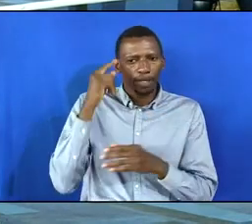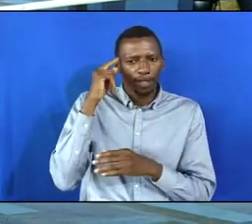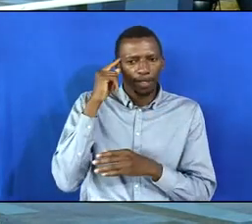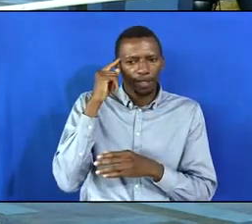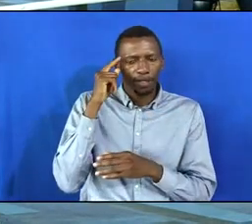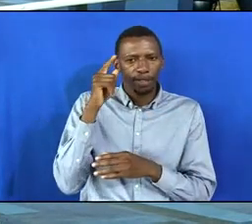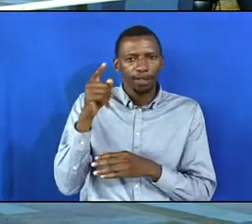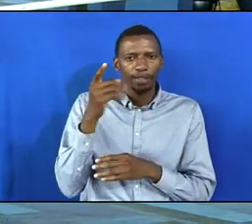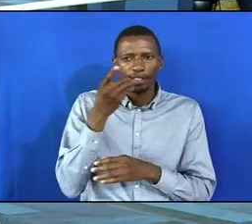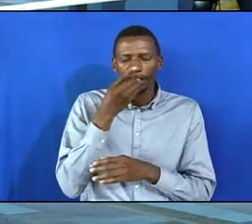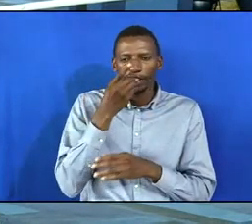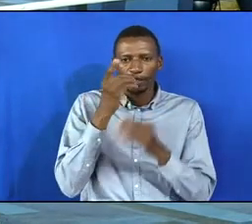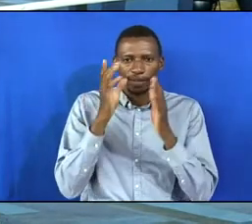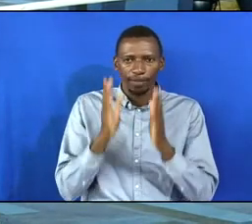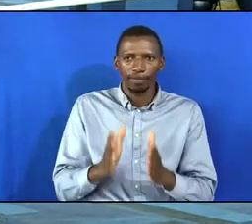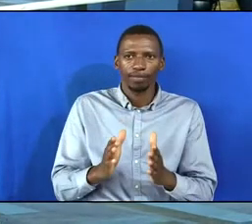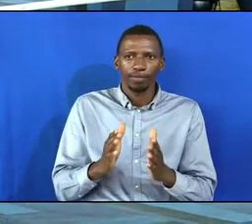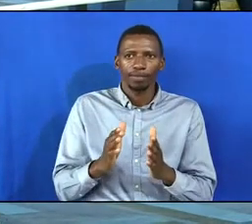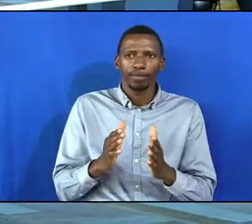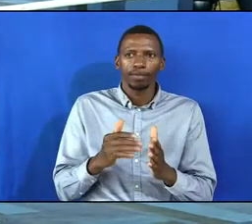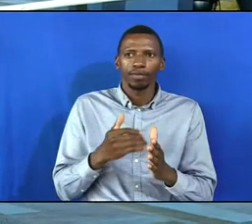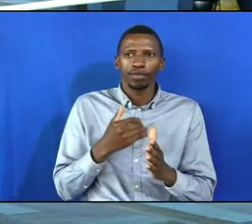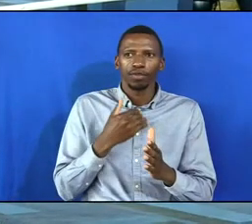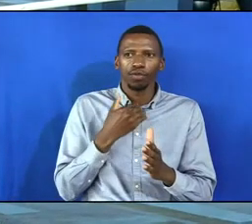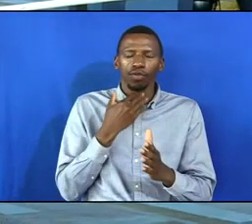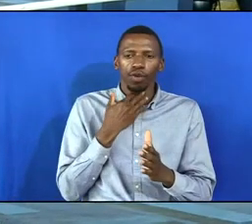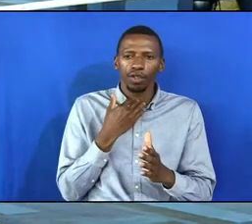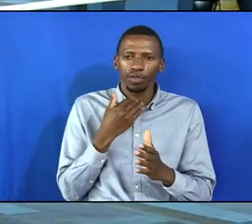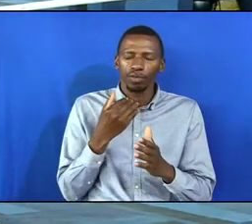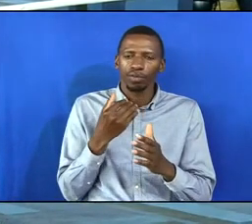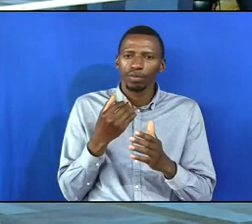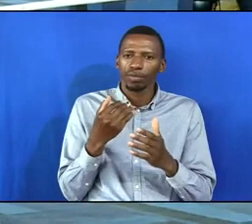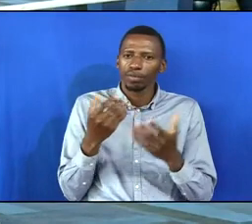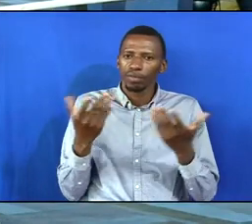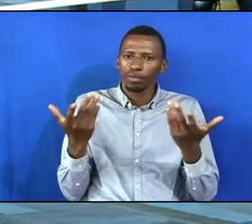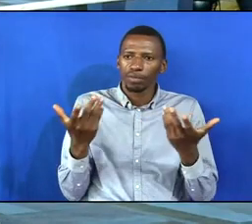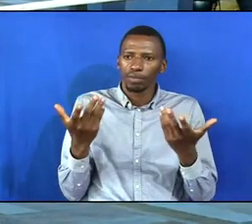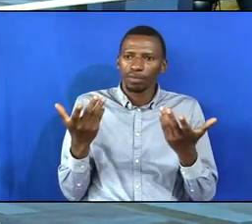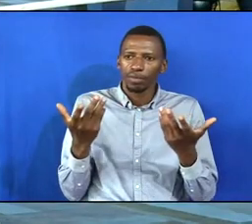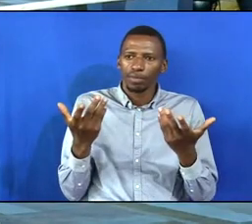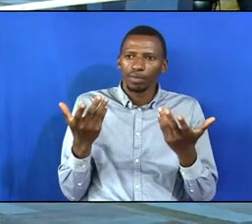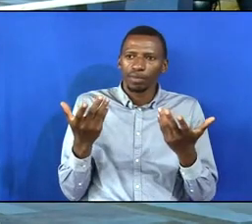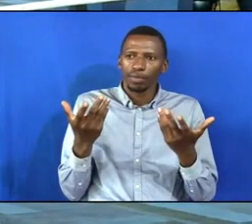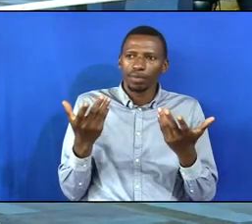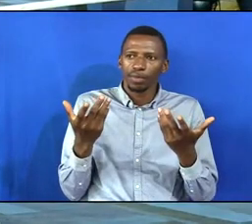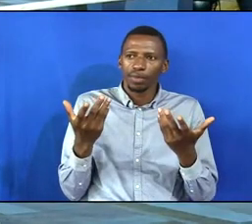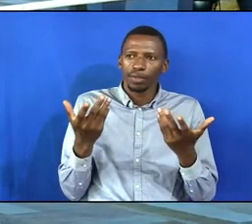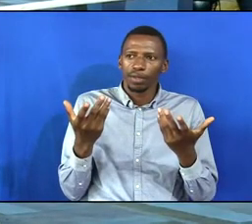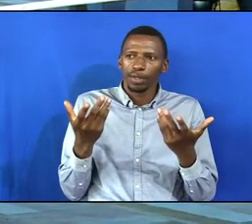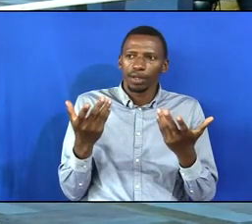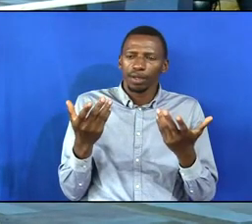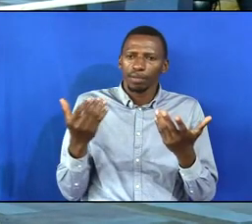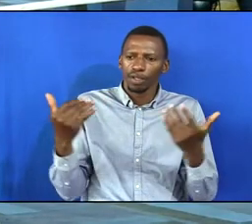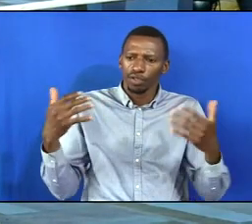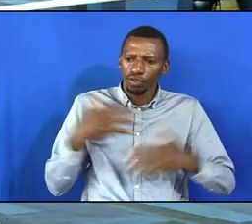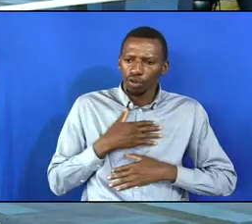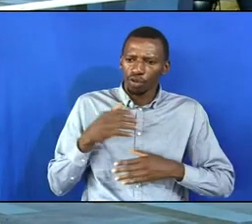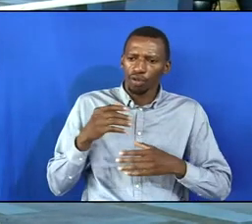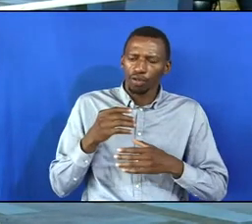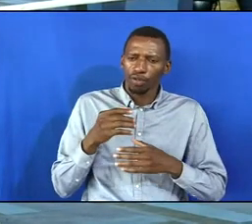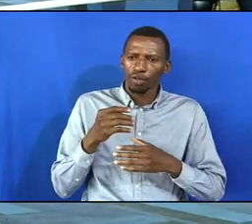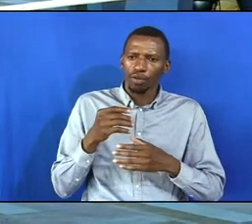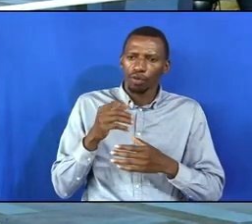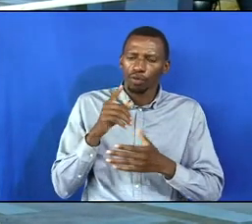was still trying to lay a proper grip. When he suddenly shows me my tooth, then I said, what is happening?